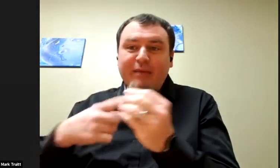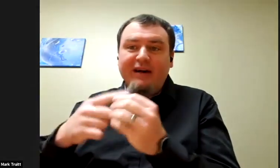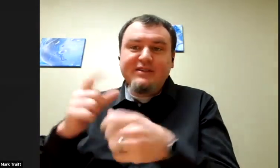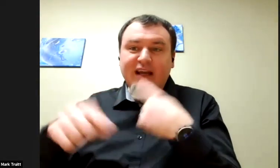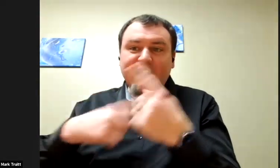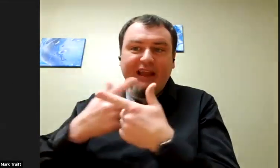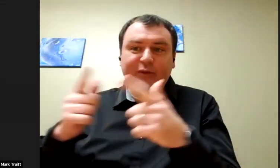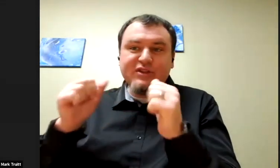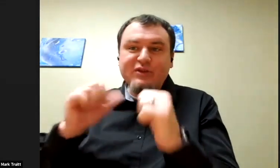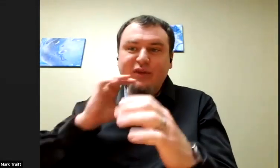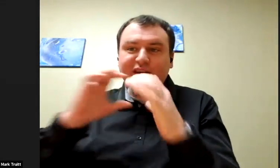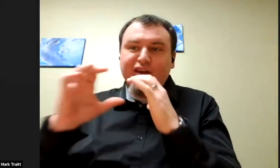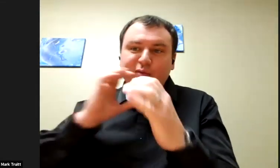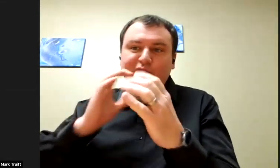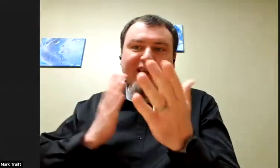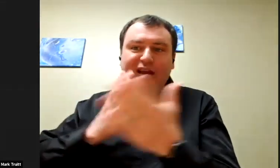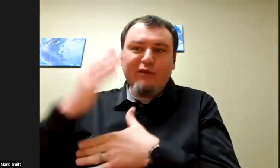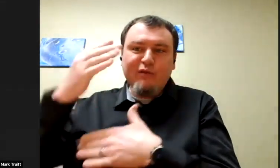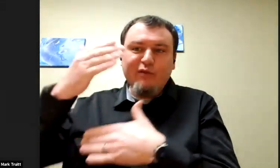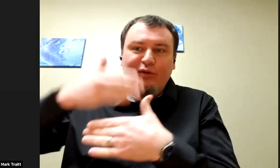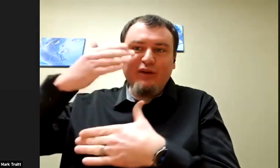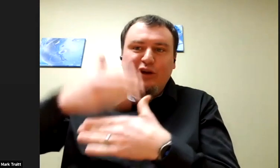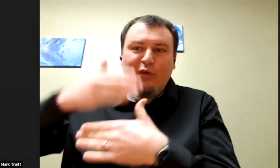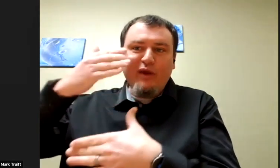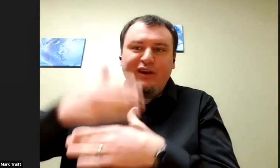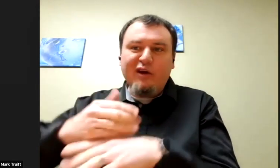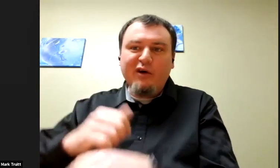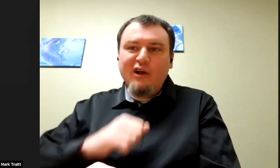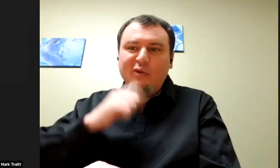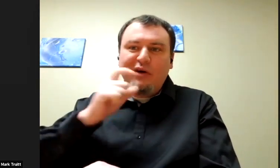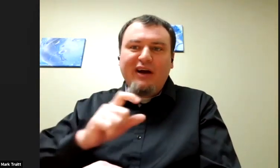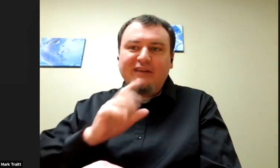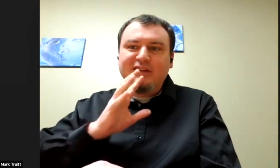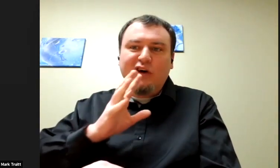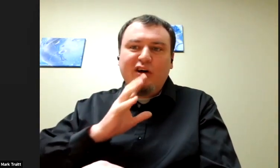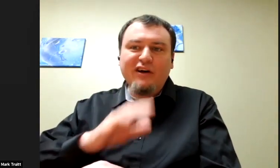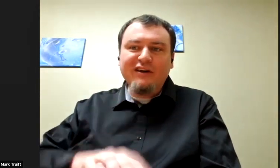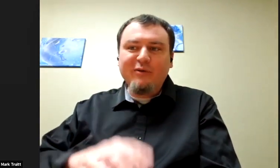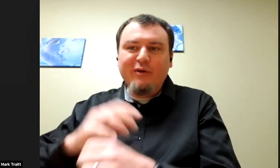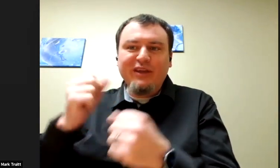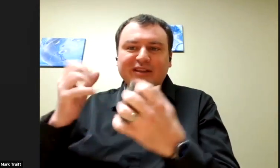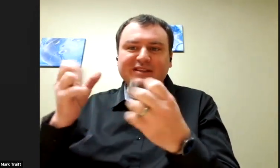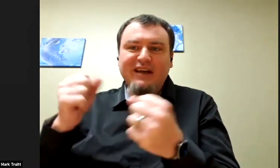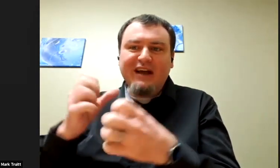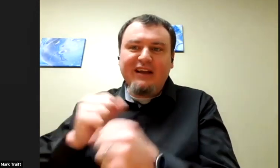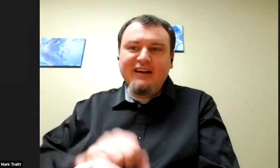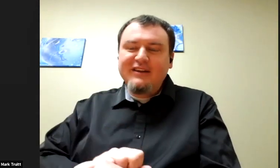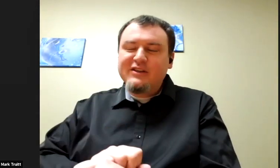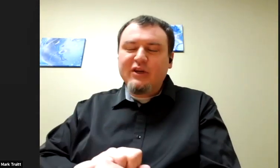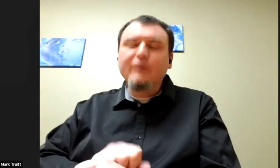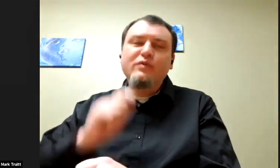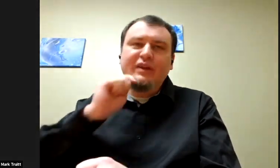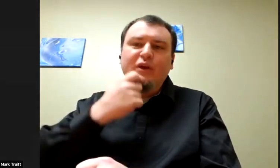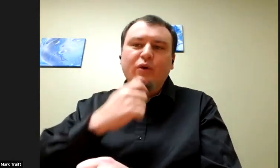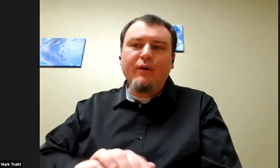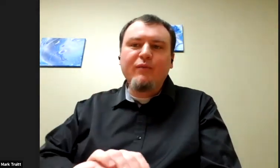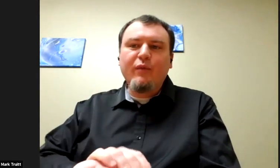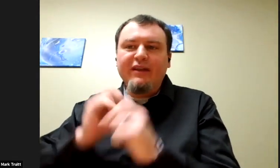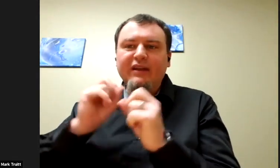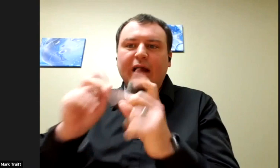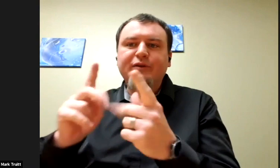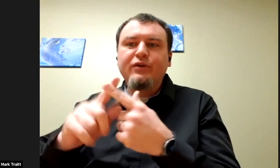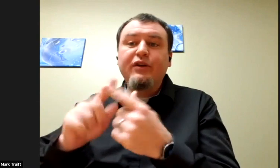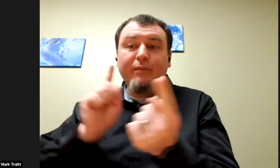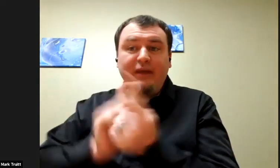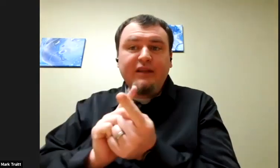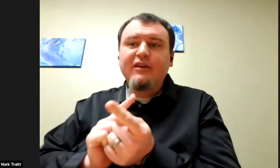great thing about sign language is we can communicate through, you know, the window. We don't have to talk, we can sign. So it was really cool. We